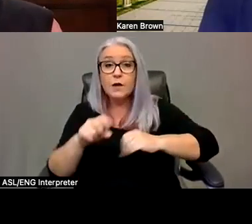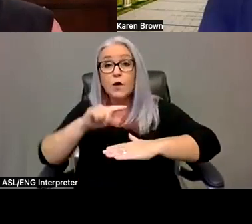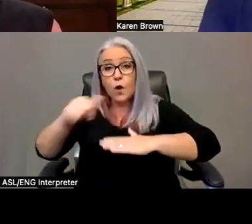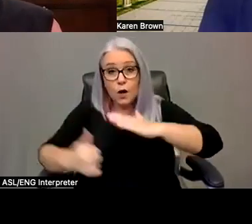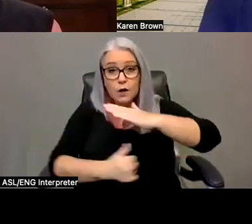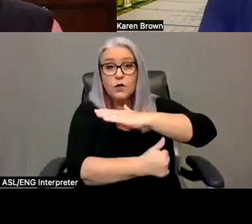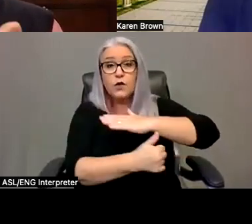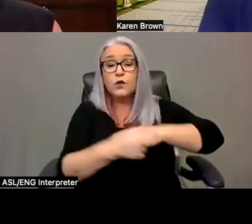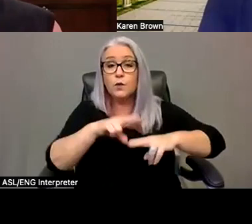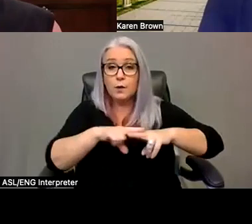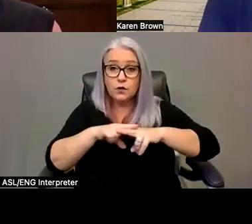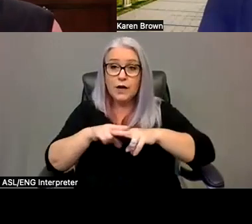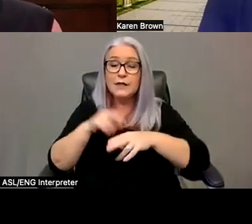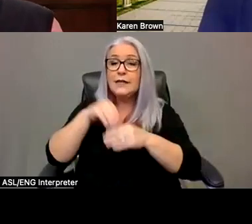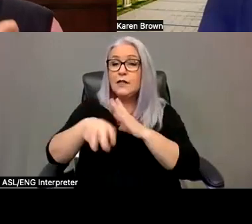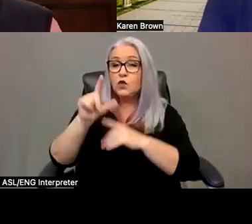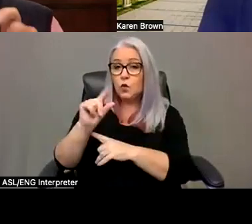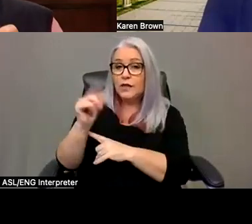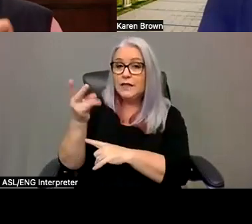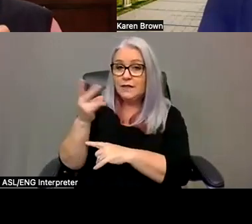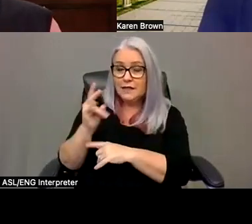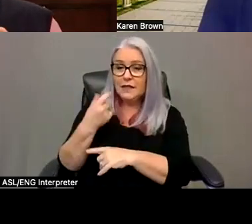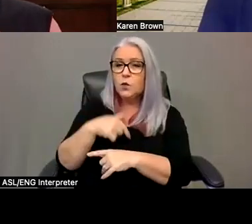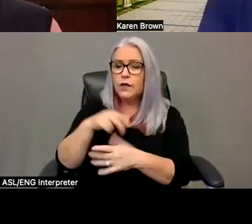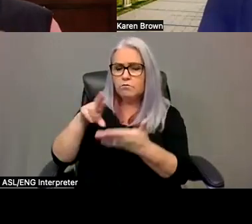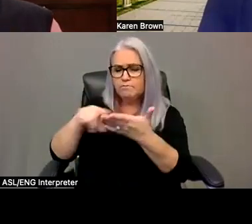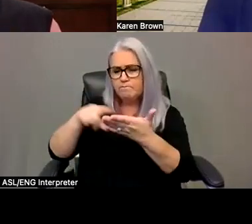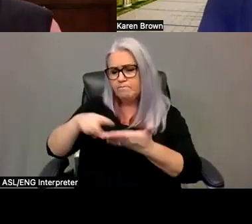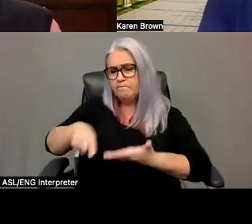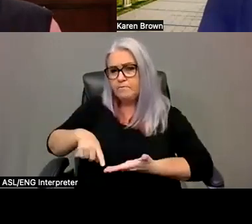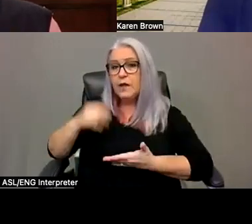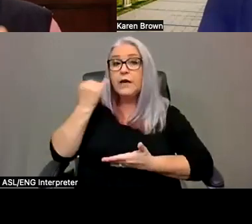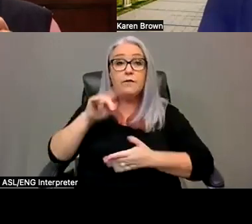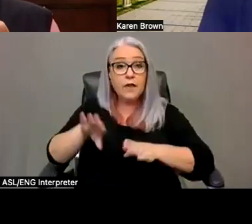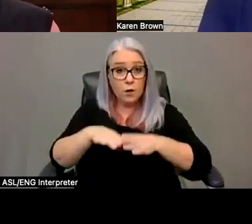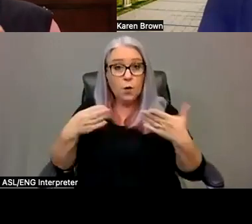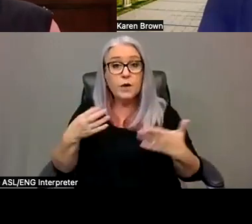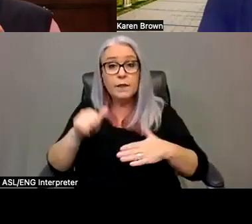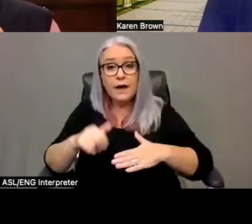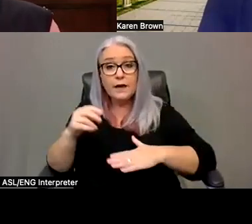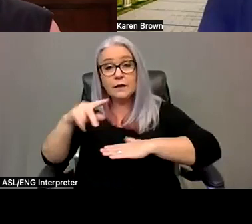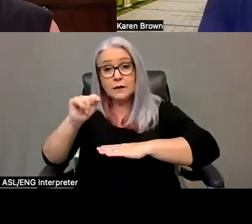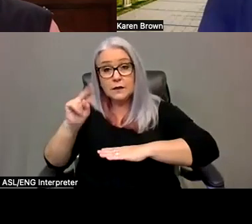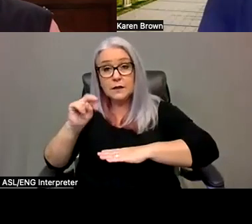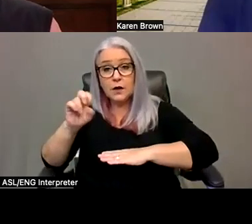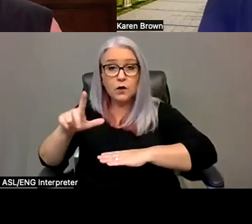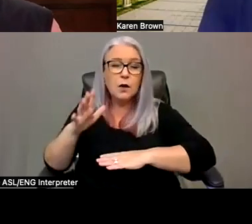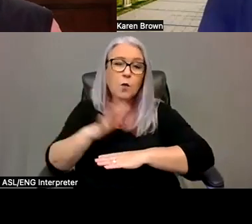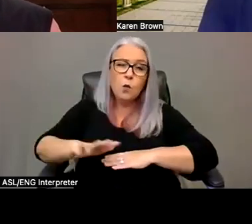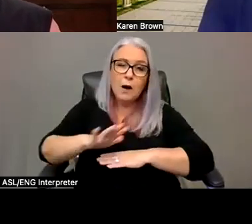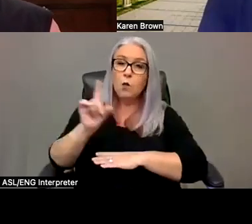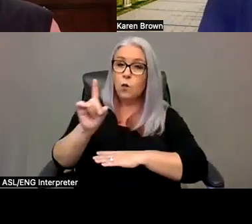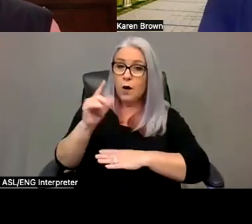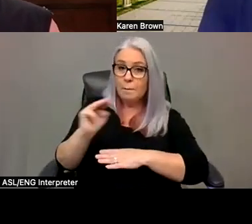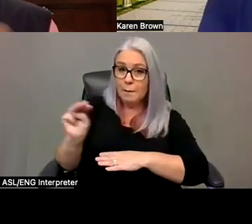in 2017, we did a study, and engineers said that it could be opened again at a cost of about $1 million, and we